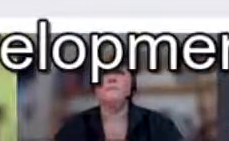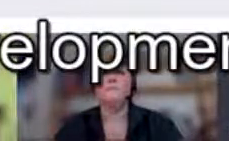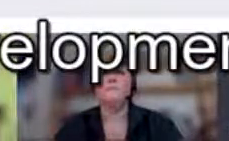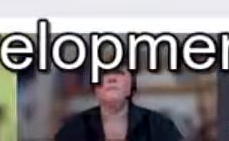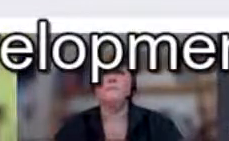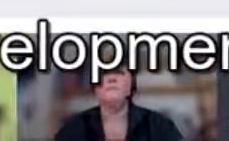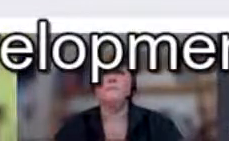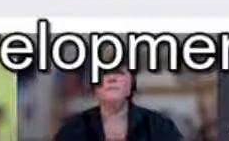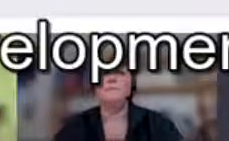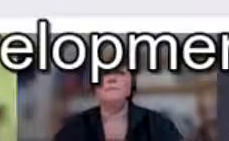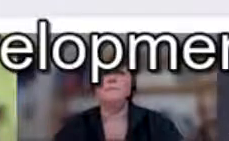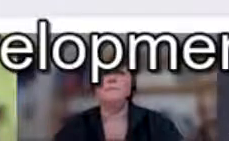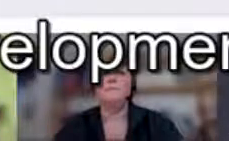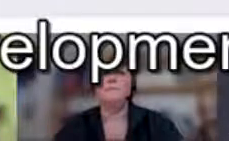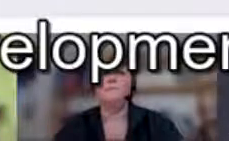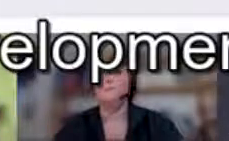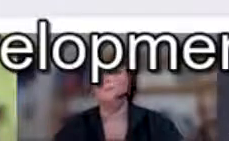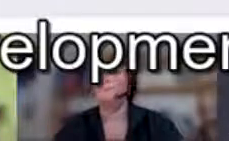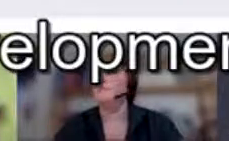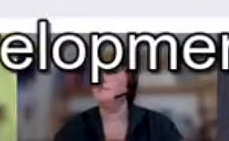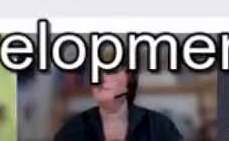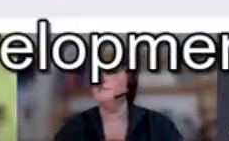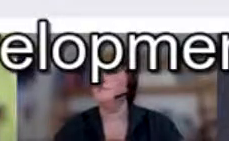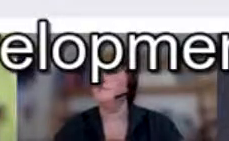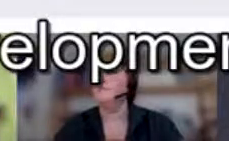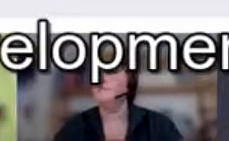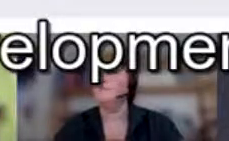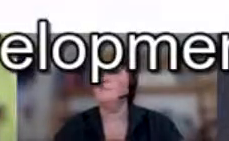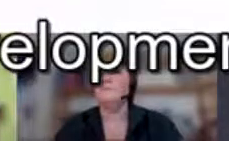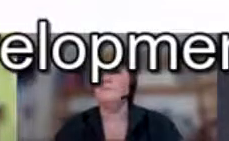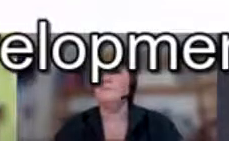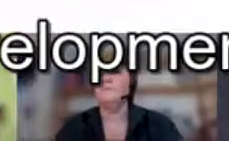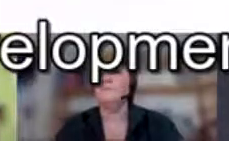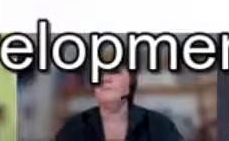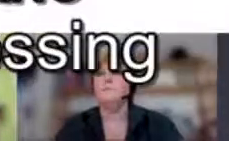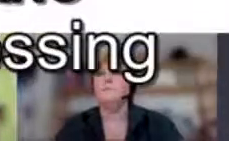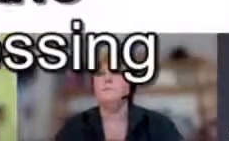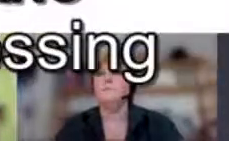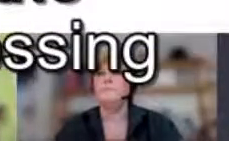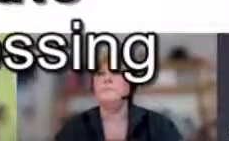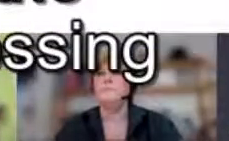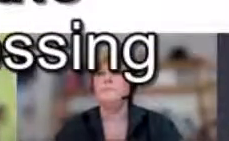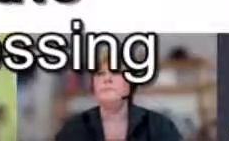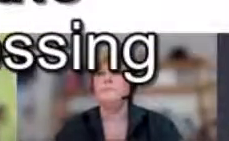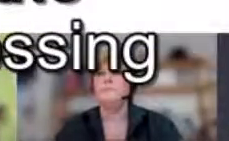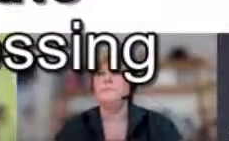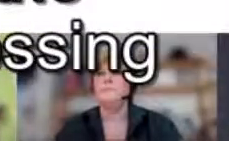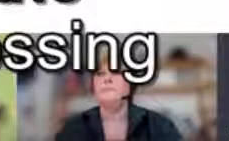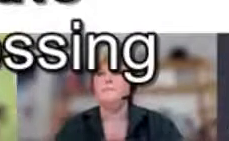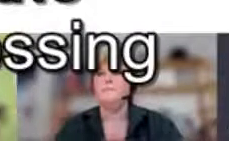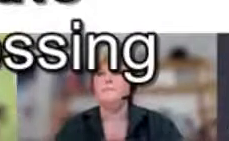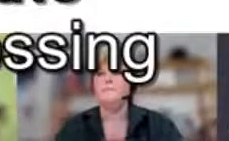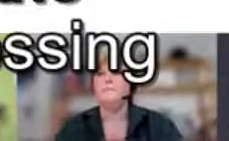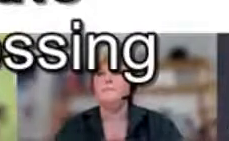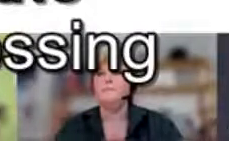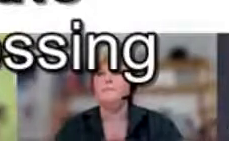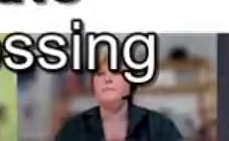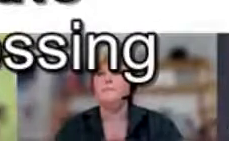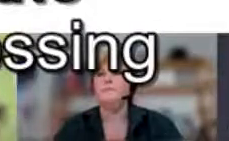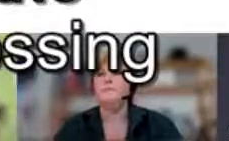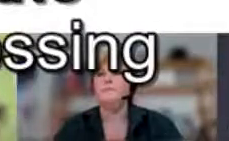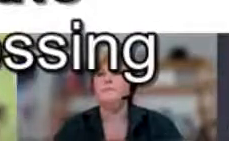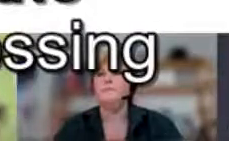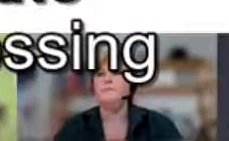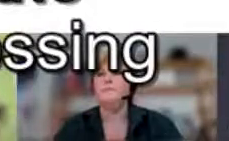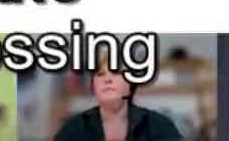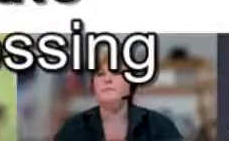utility works. The order limits, which was known as the development boundary in previous consultations, are the